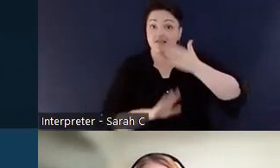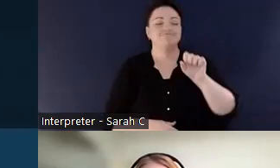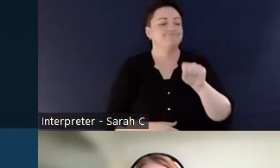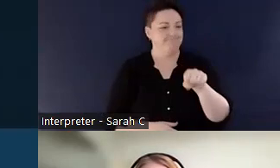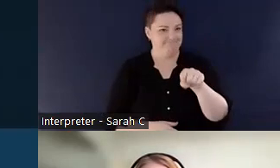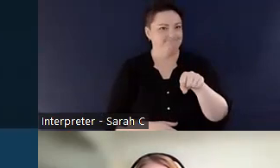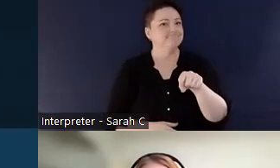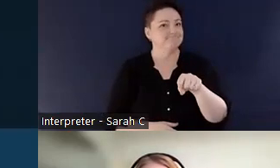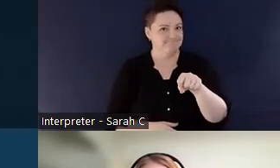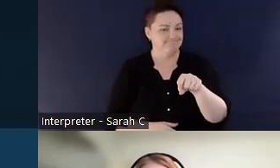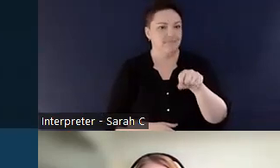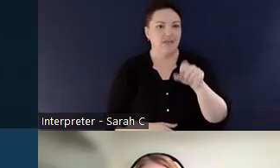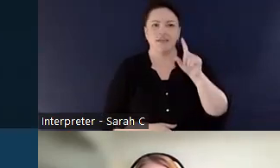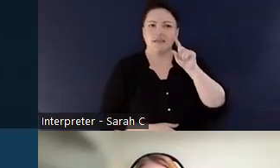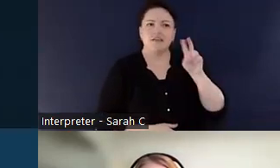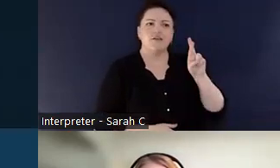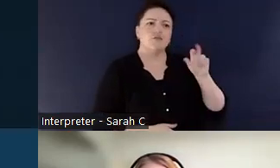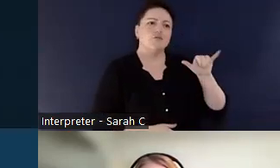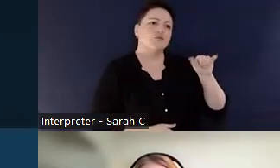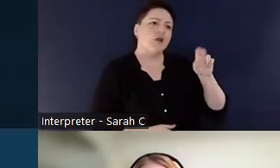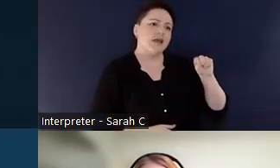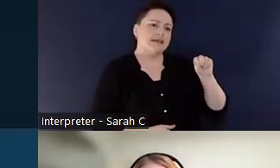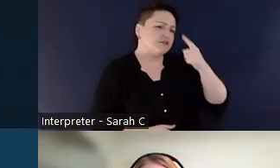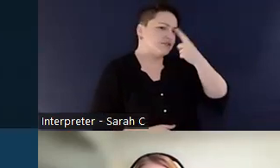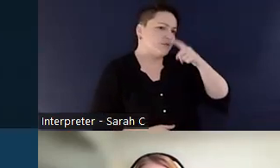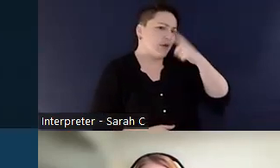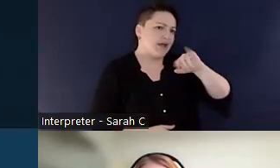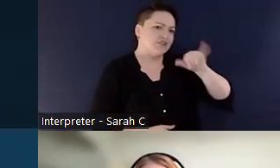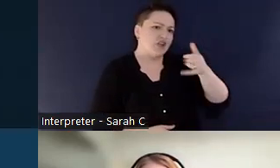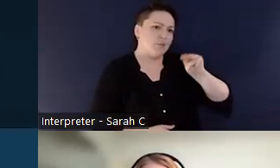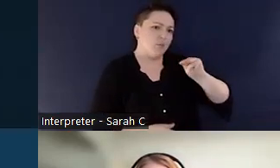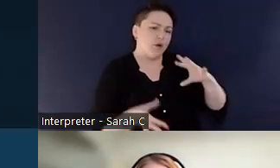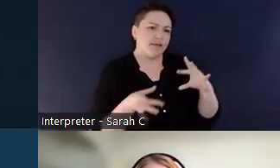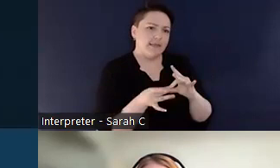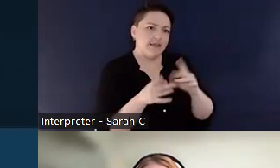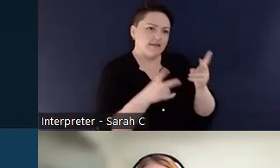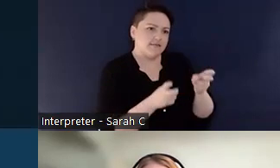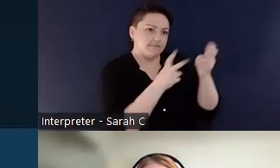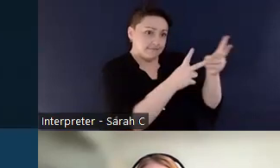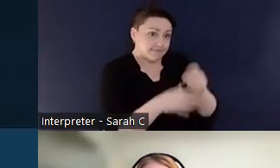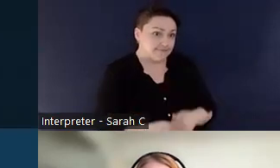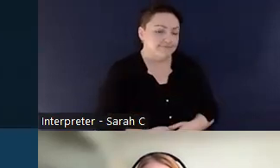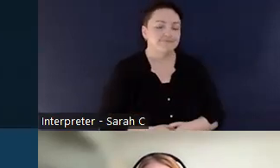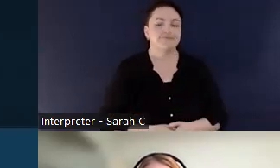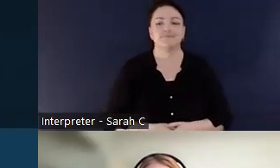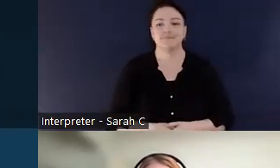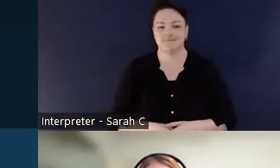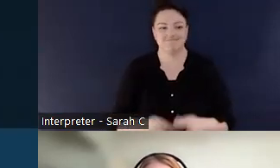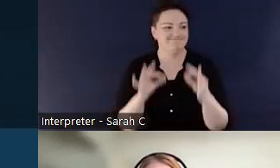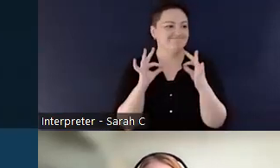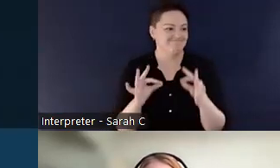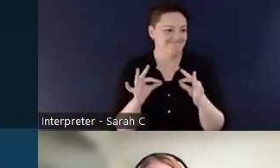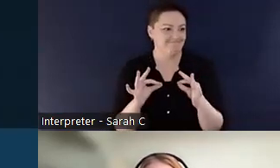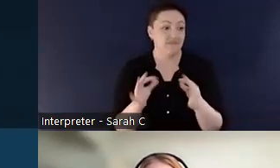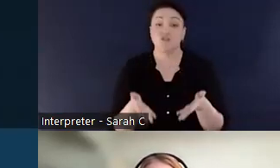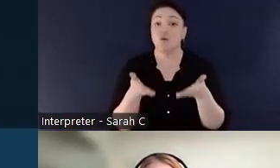Who is it? Ryan, I think, would you mind posting that in the chat? Or Annalie, would you mind posting that in the chat again? Yes, so this is a